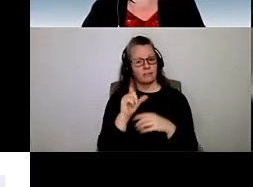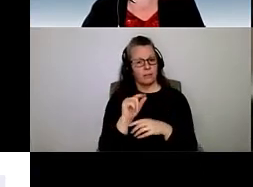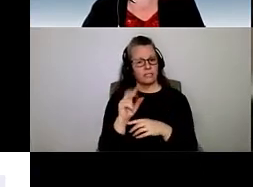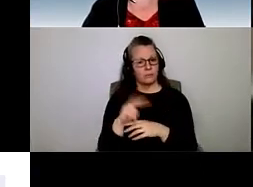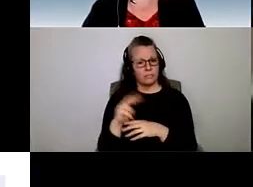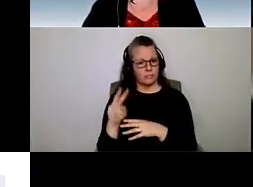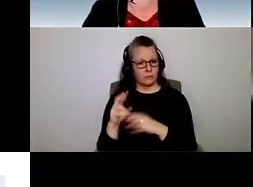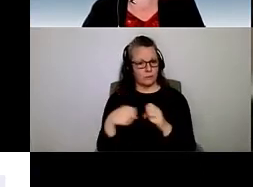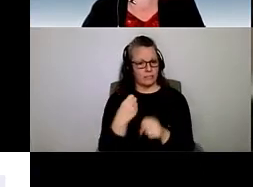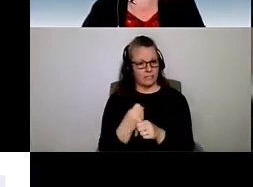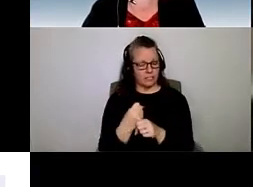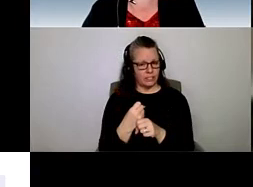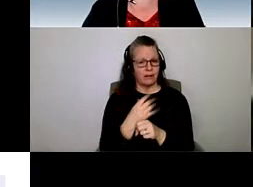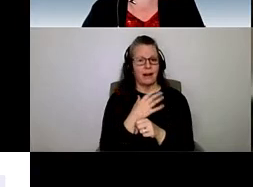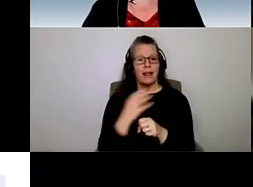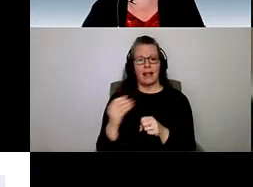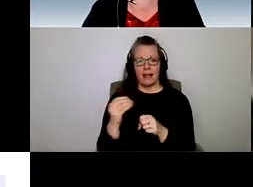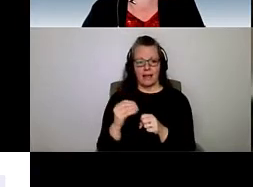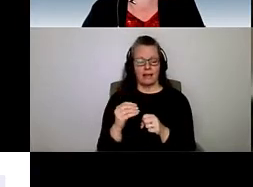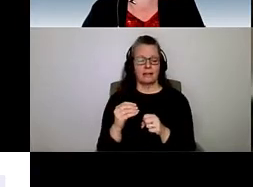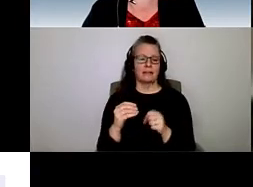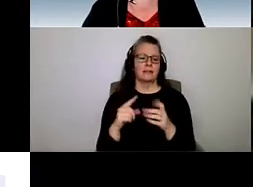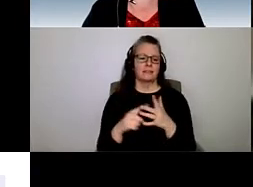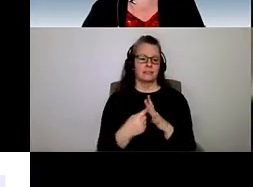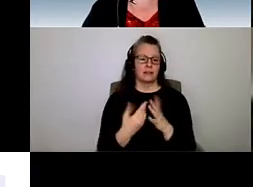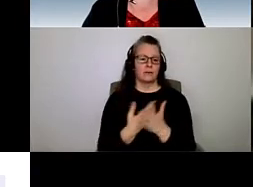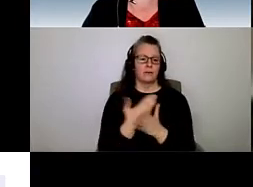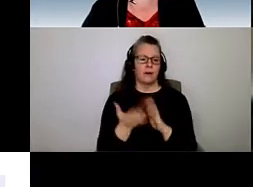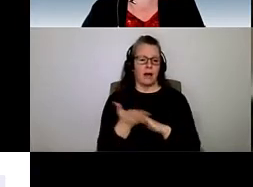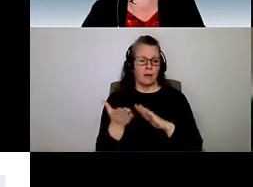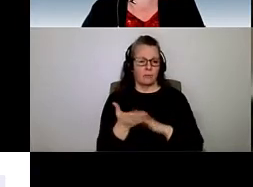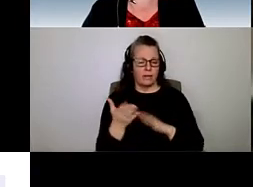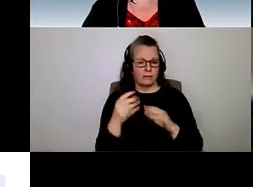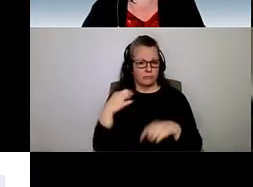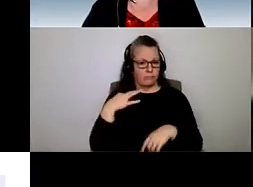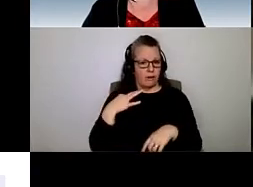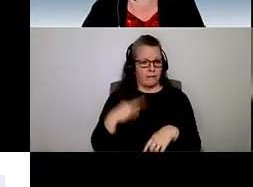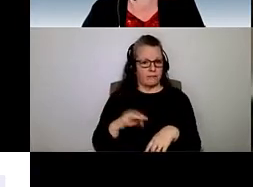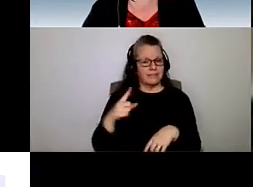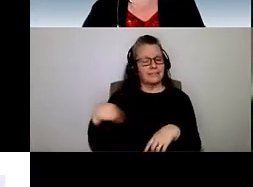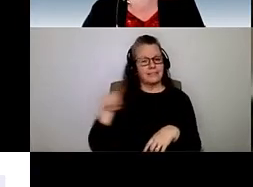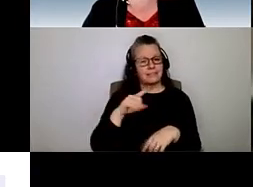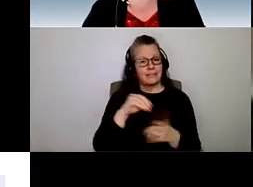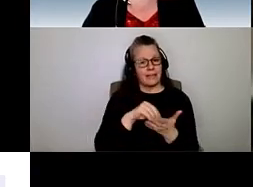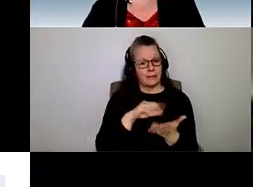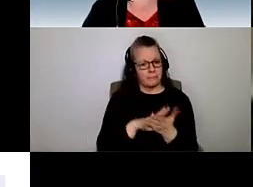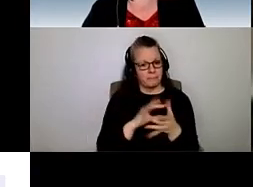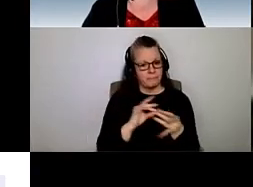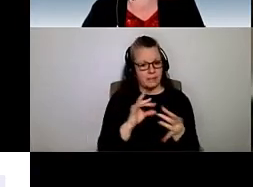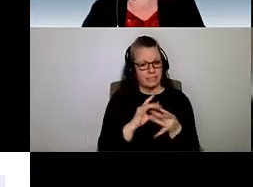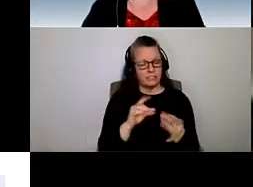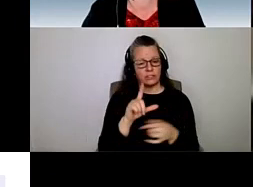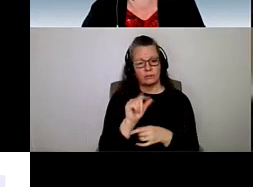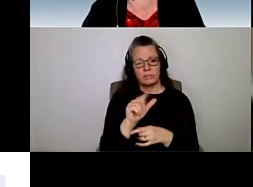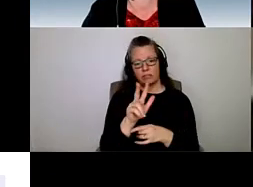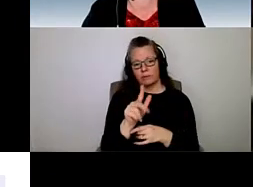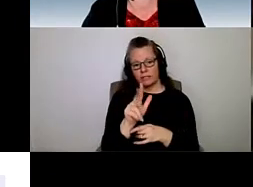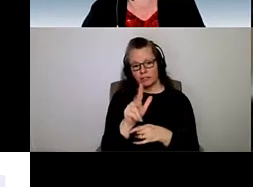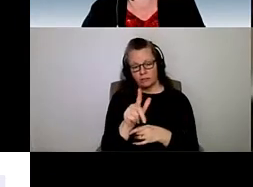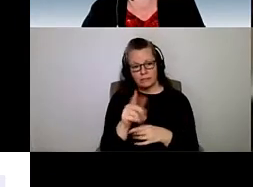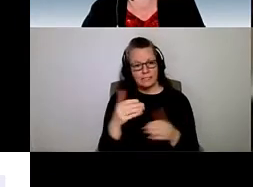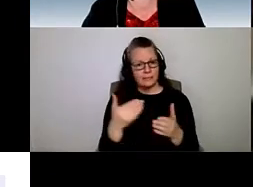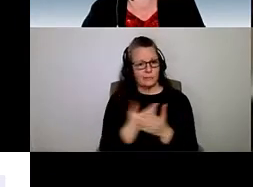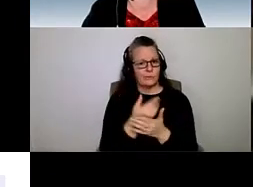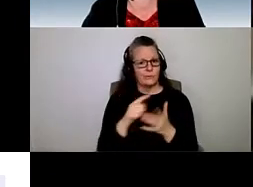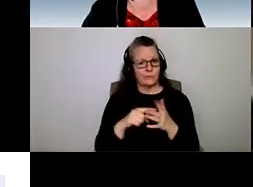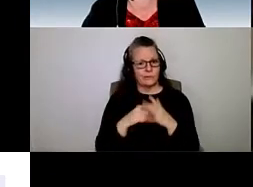2022 year and we're bringing on operating profits. They note that 2023 is a turning point. They project